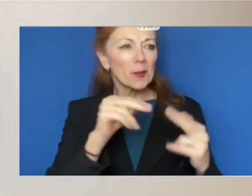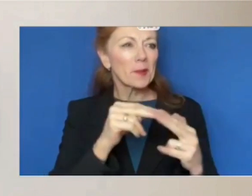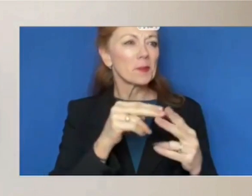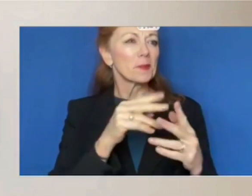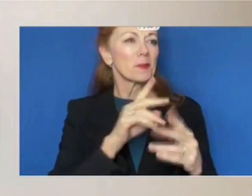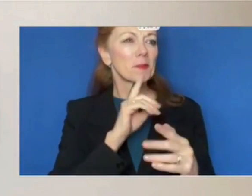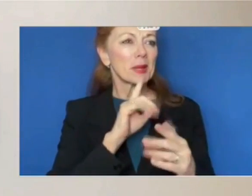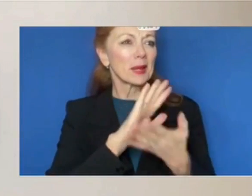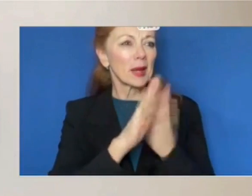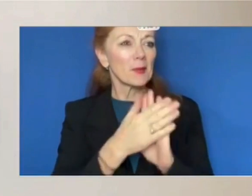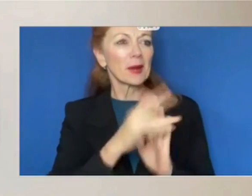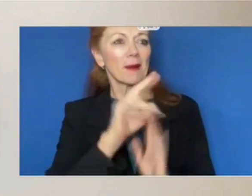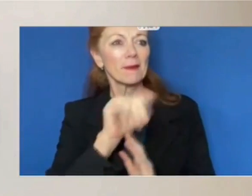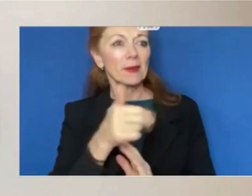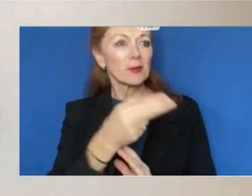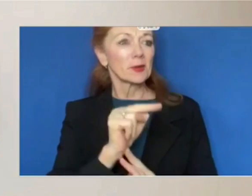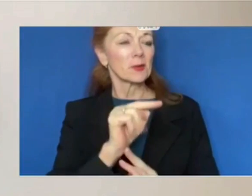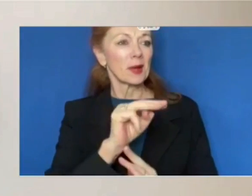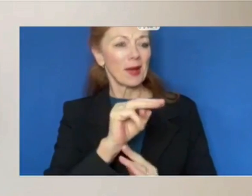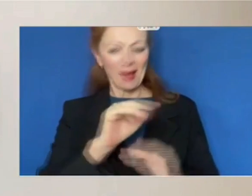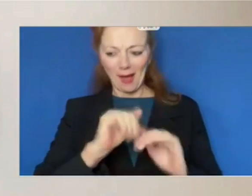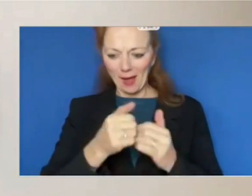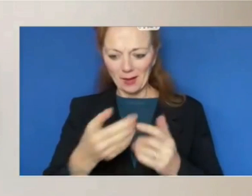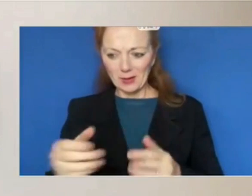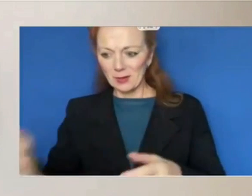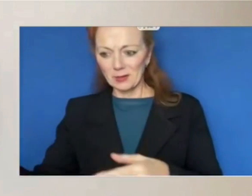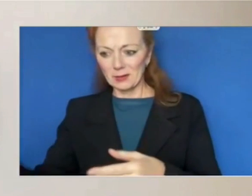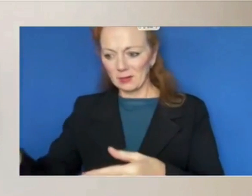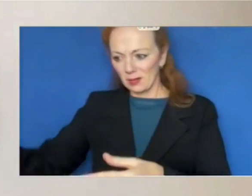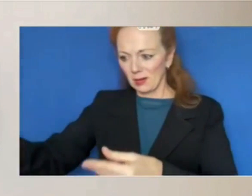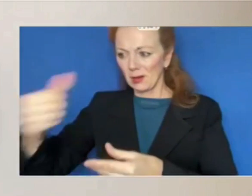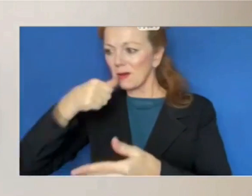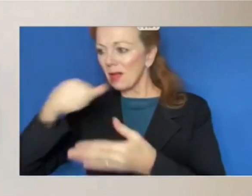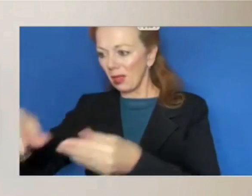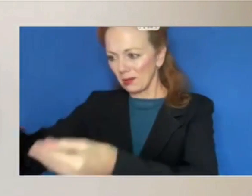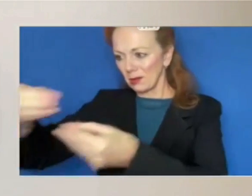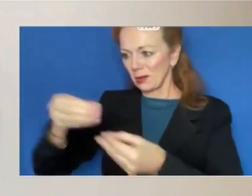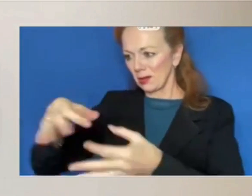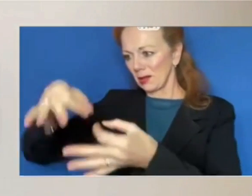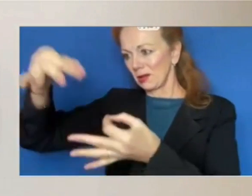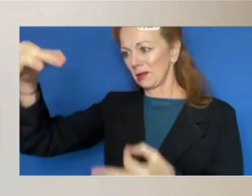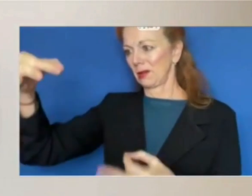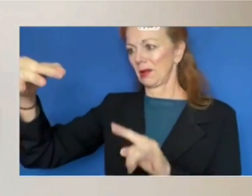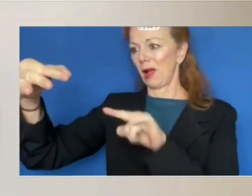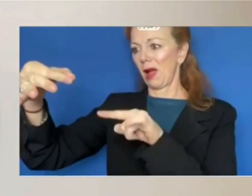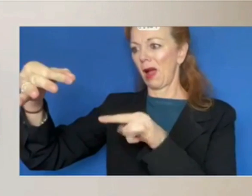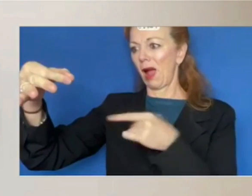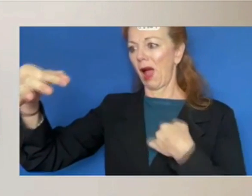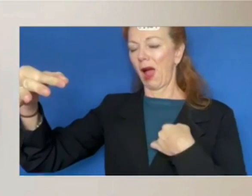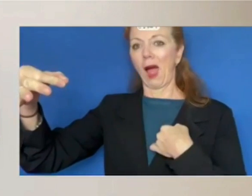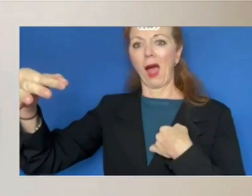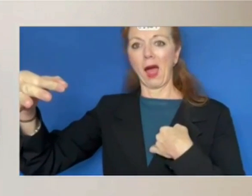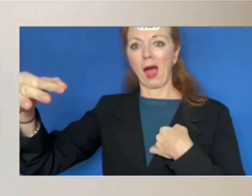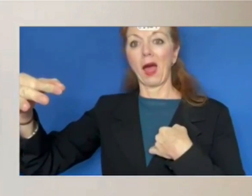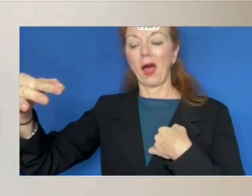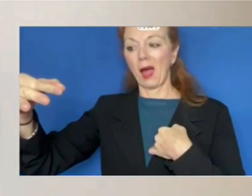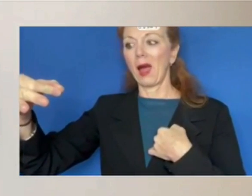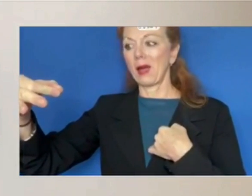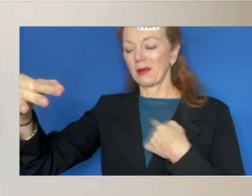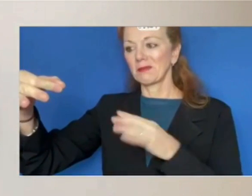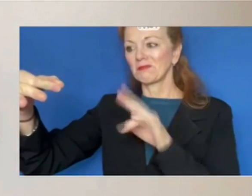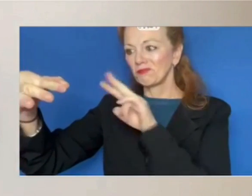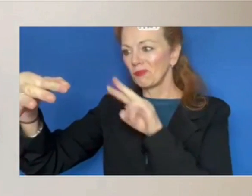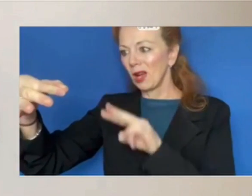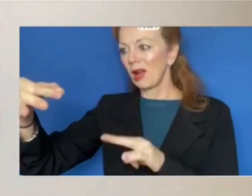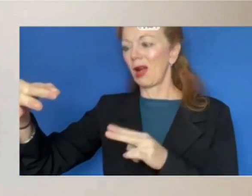the receipt of an invoice or mailing document that was sent to their home address, indicating them about how much they were